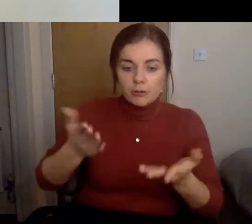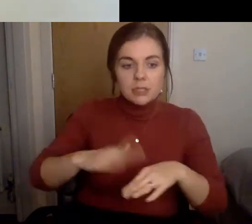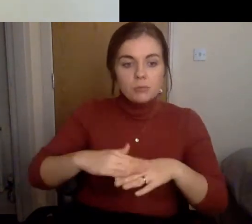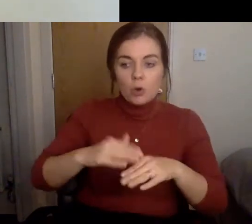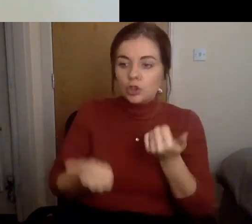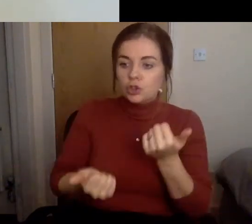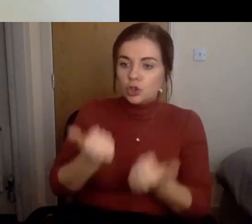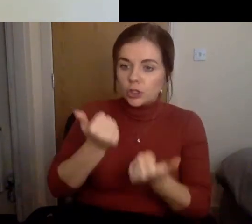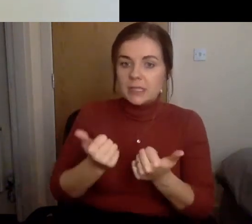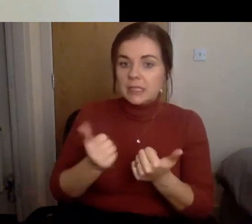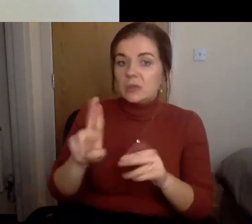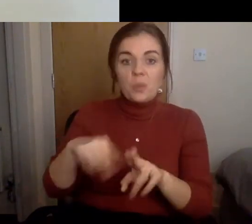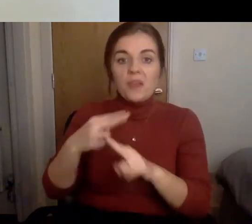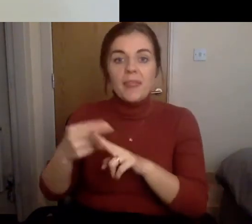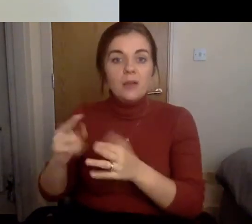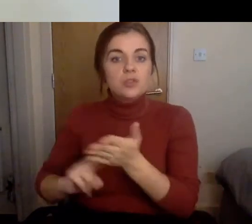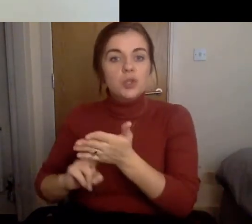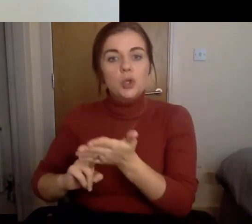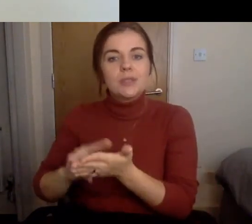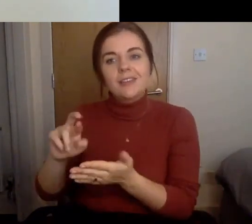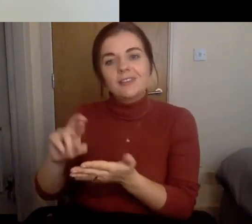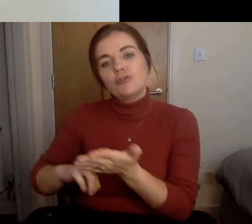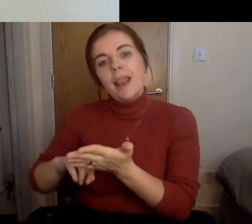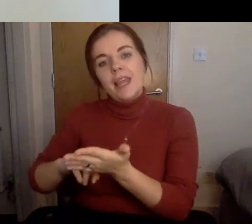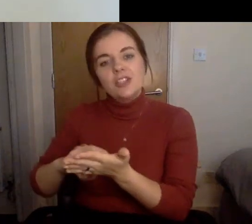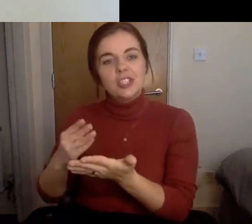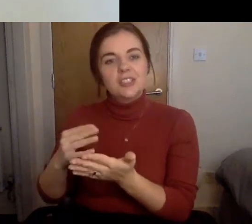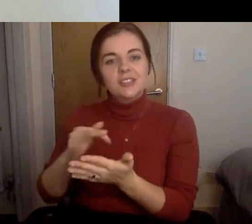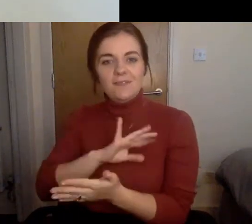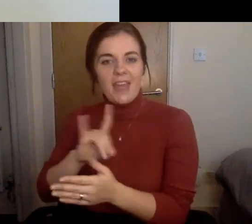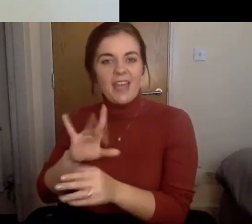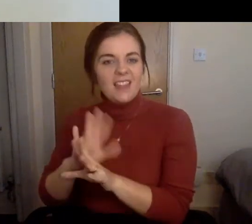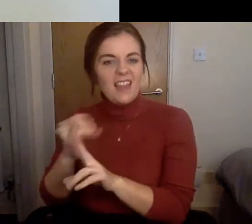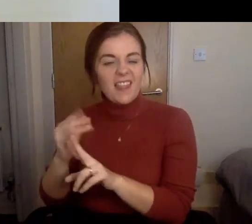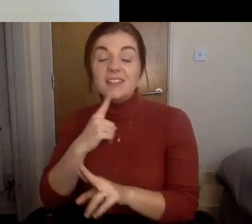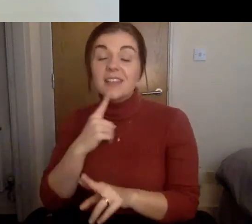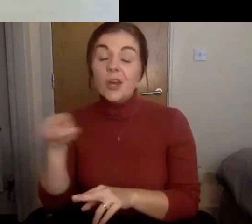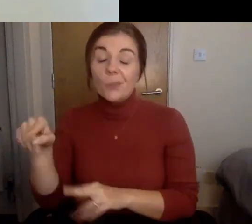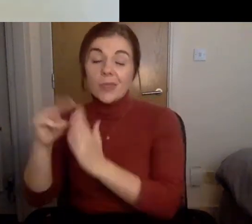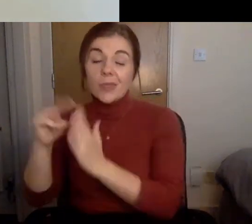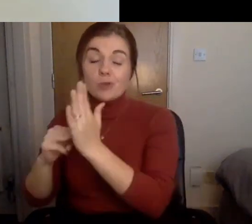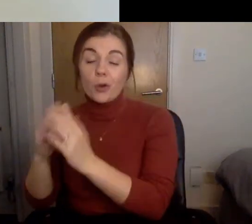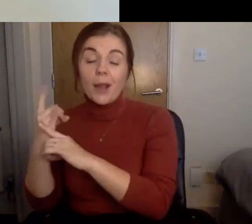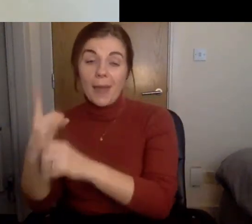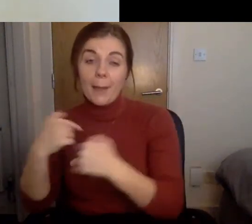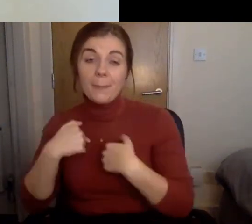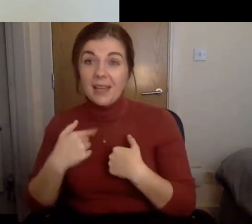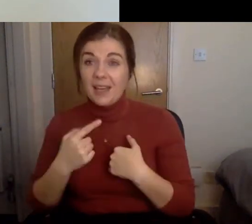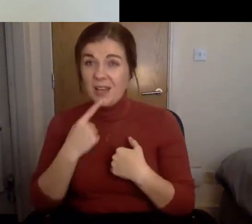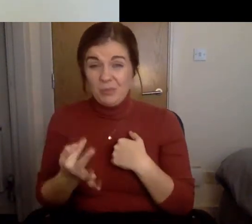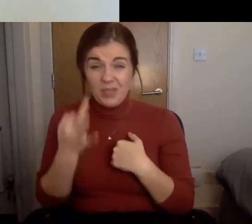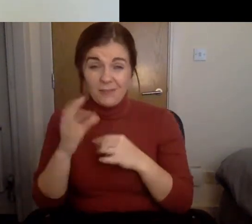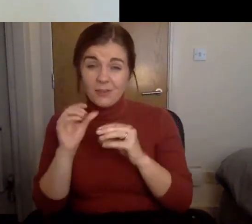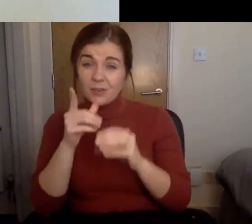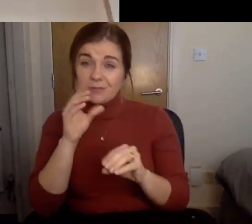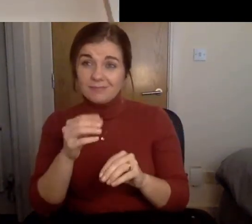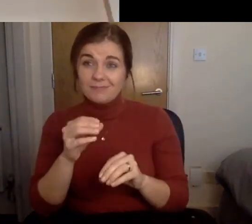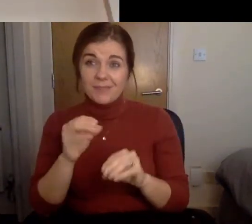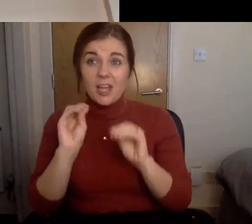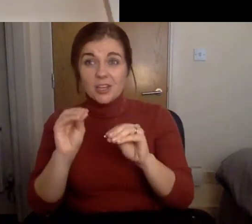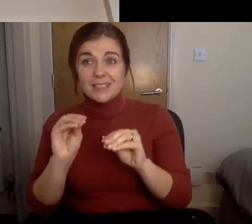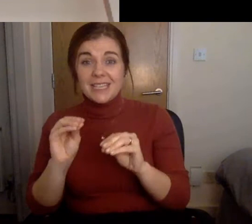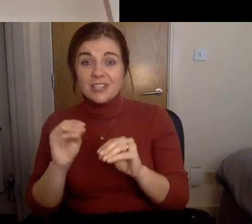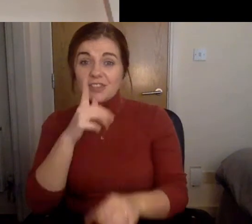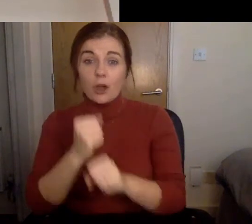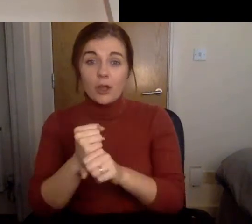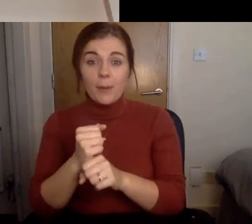again, that was a good example of where the program helped me do that. But that's not going to be possible. Like if you're doing a lesson on baptism, what are you going to do?